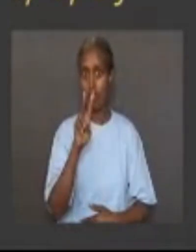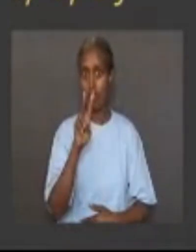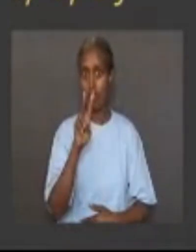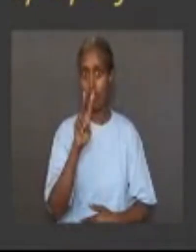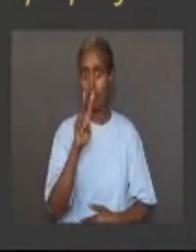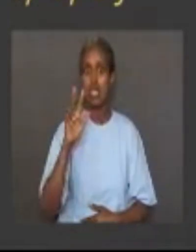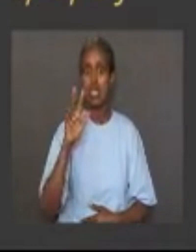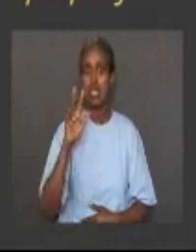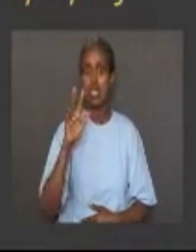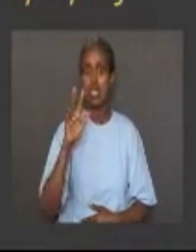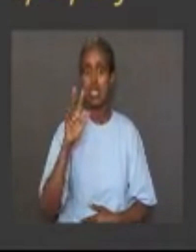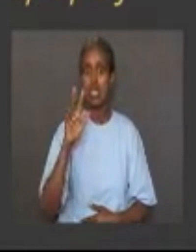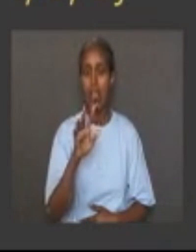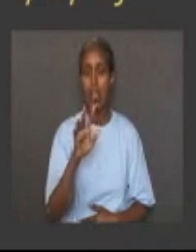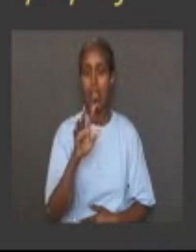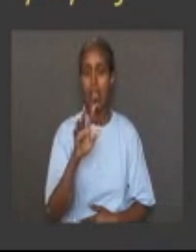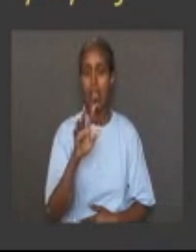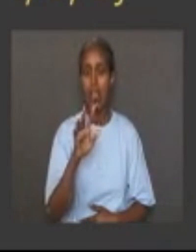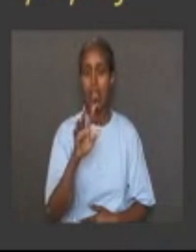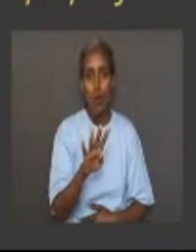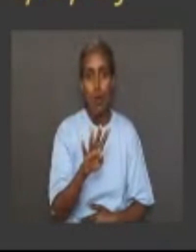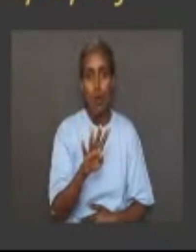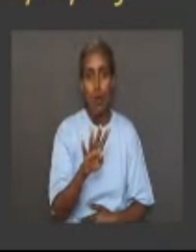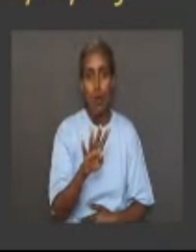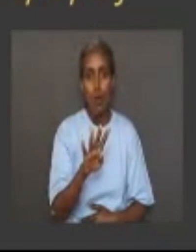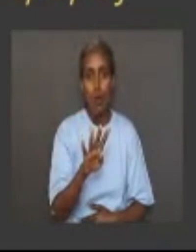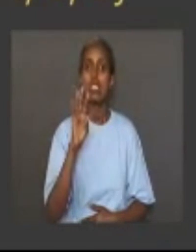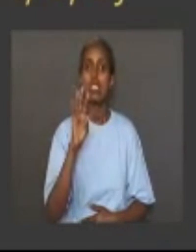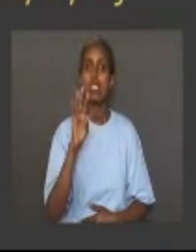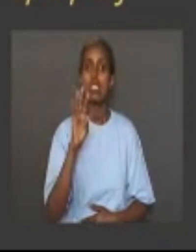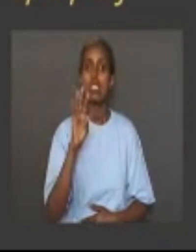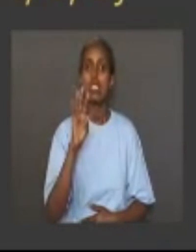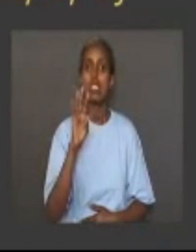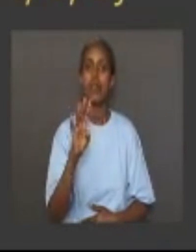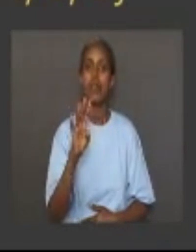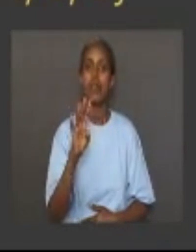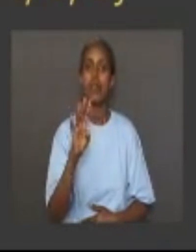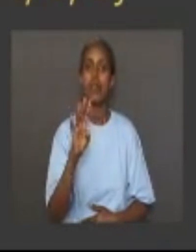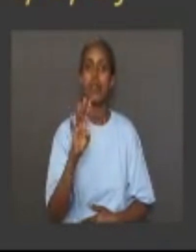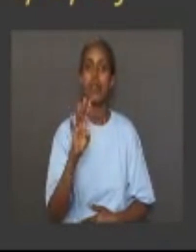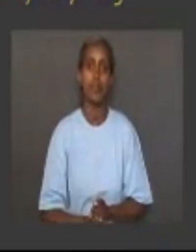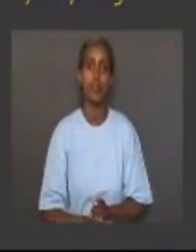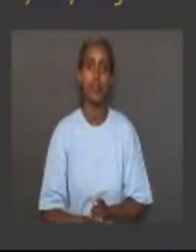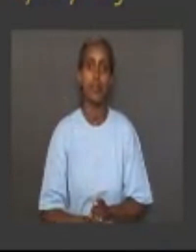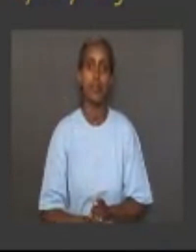3, 4, 6, 8.